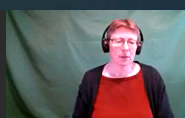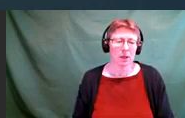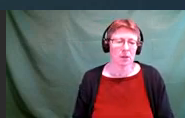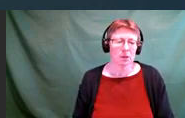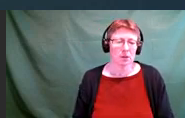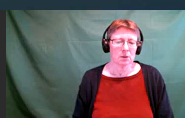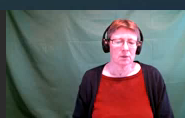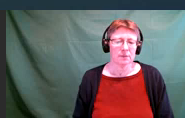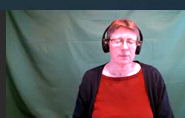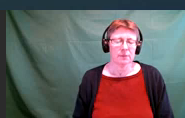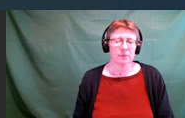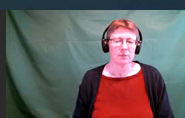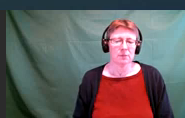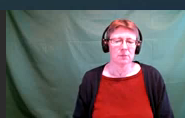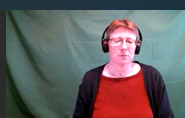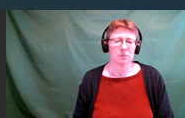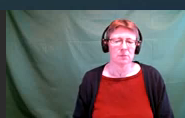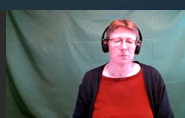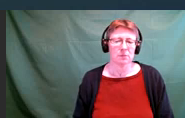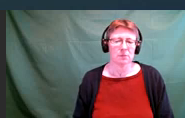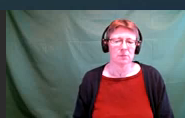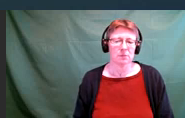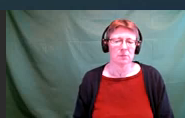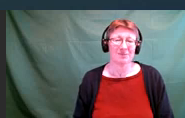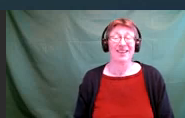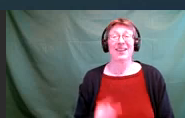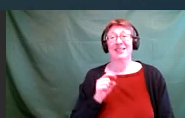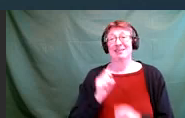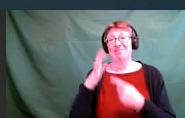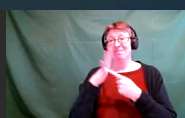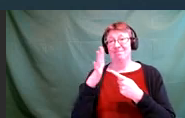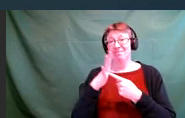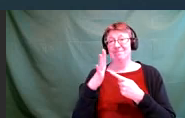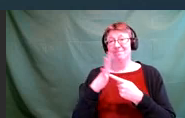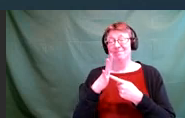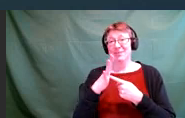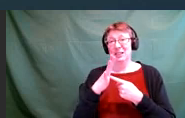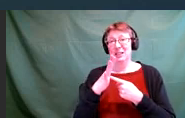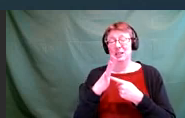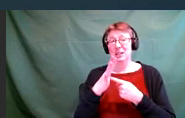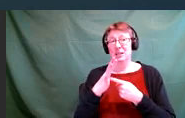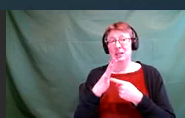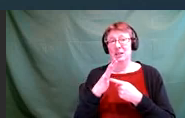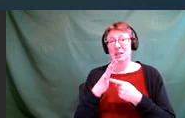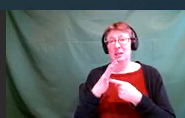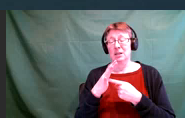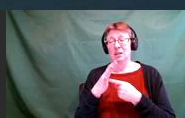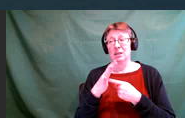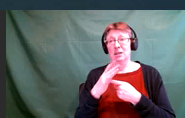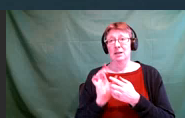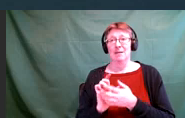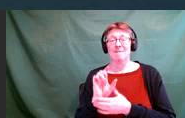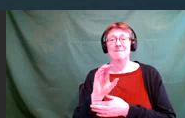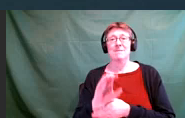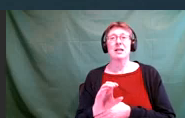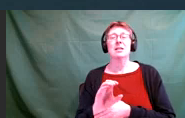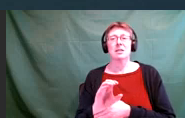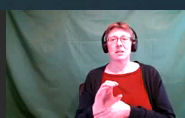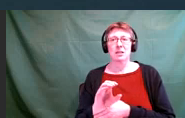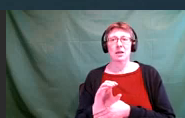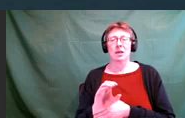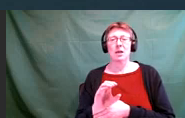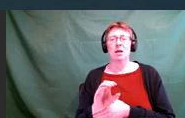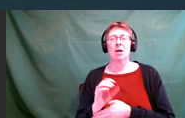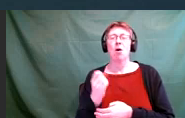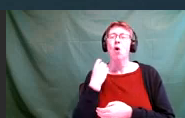And one of the sort of the key investors that always seems to outperform